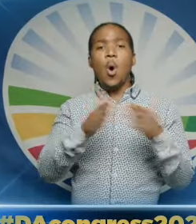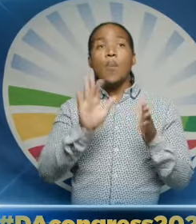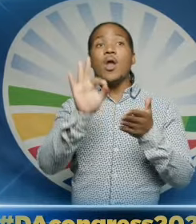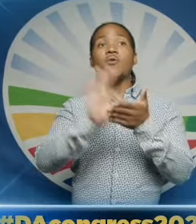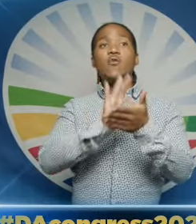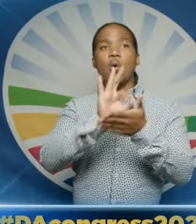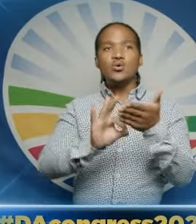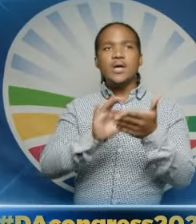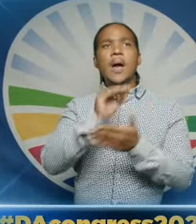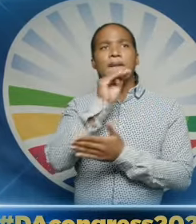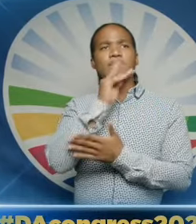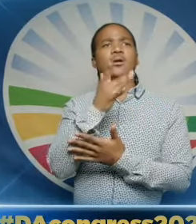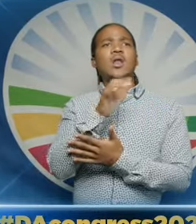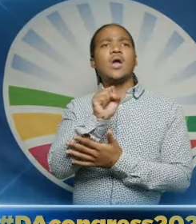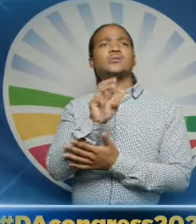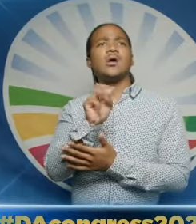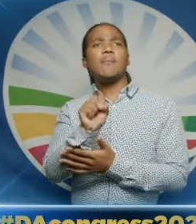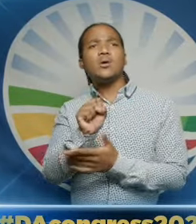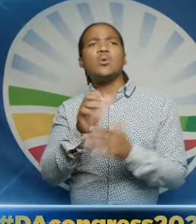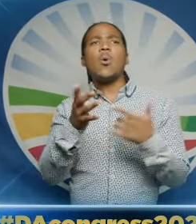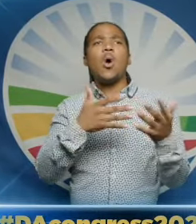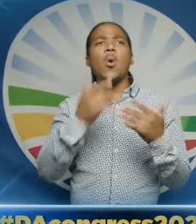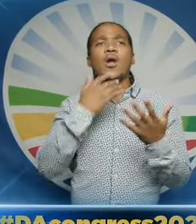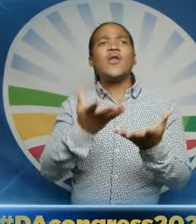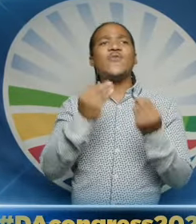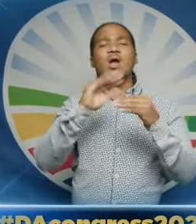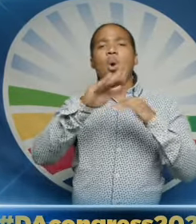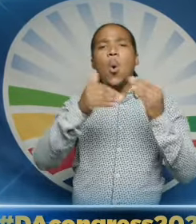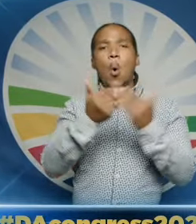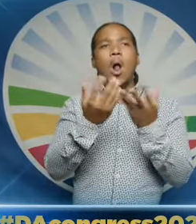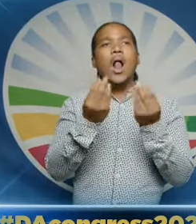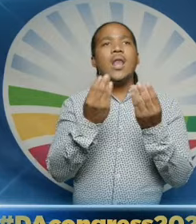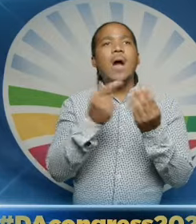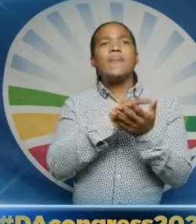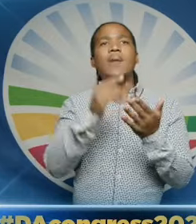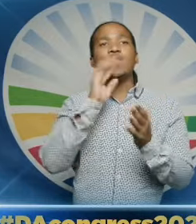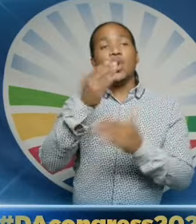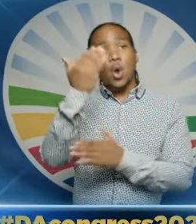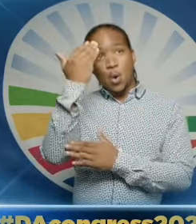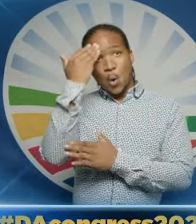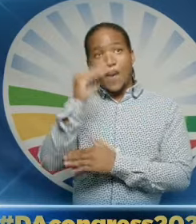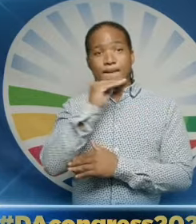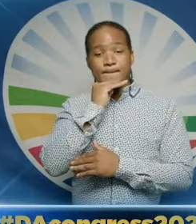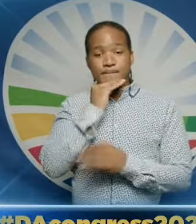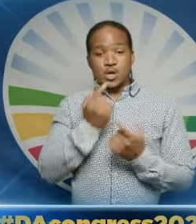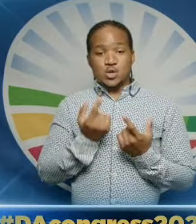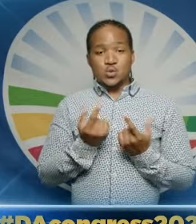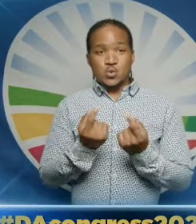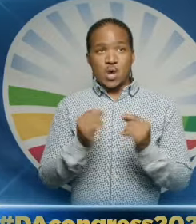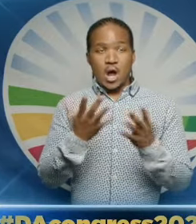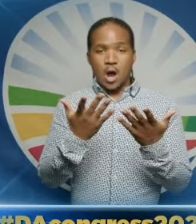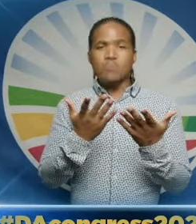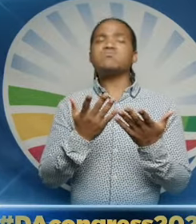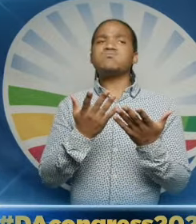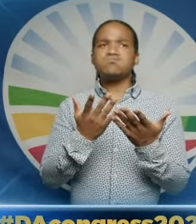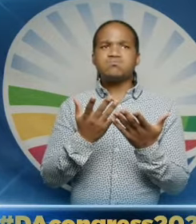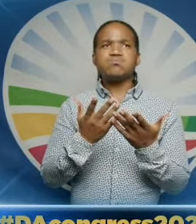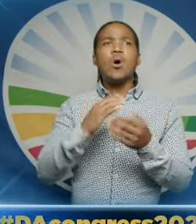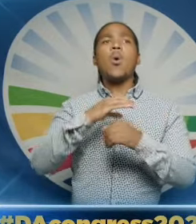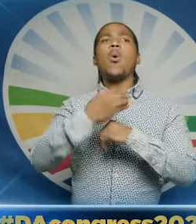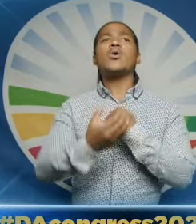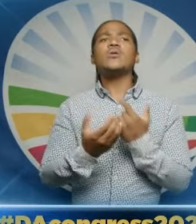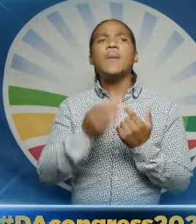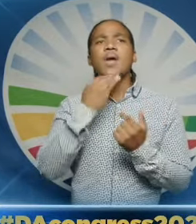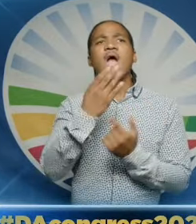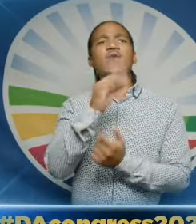be SMS to them. We verified all their telephone numbers this morning, so we know it's only going to actual delegates in Congress. They'll also get a